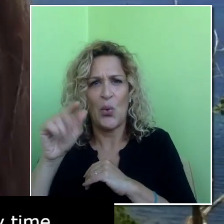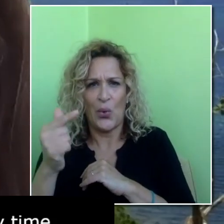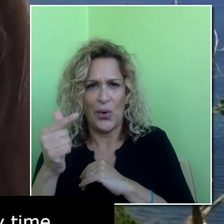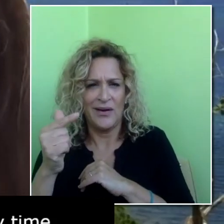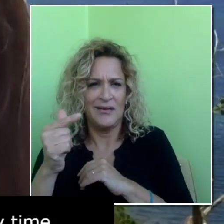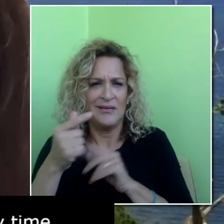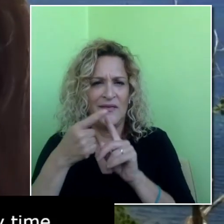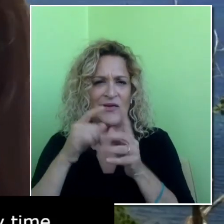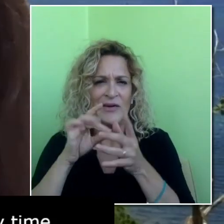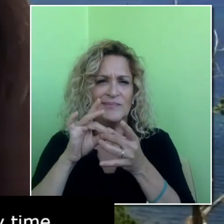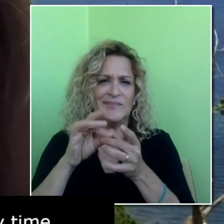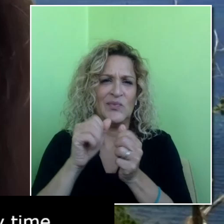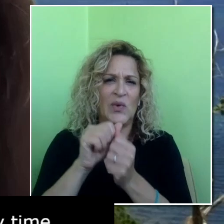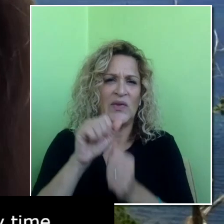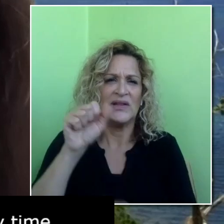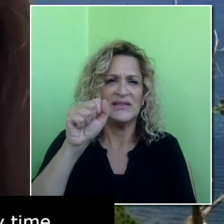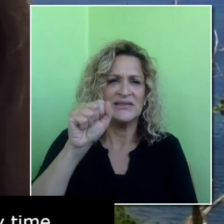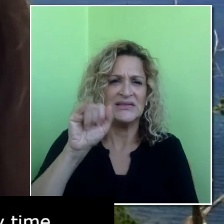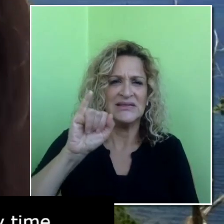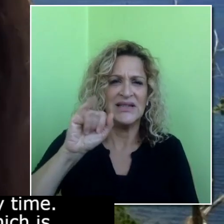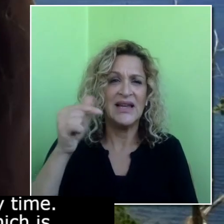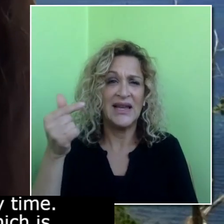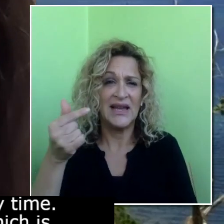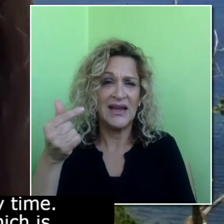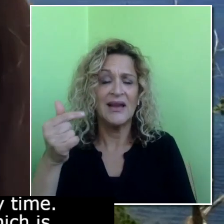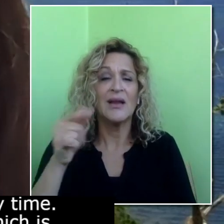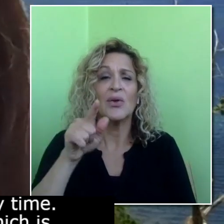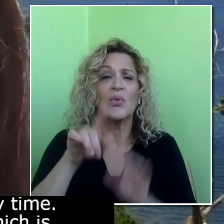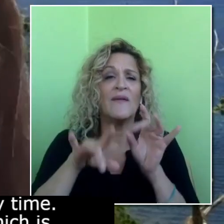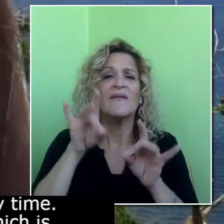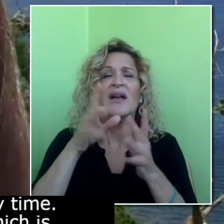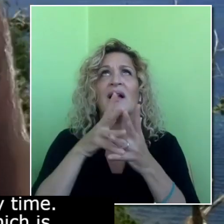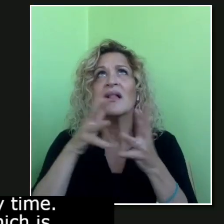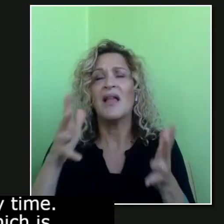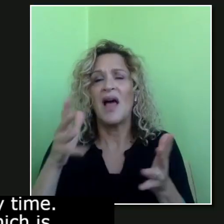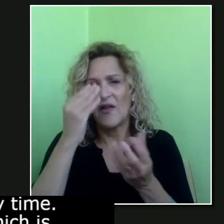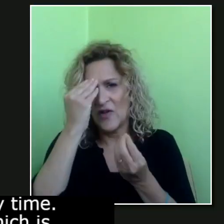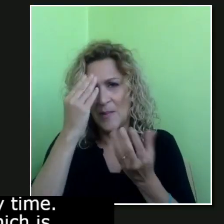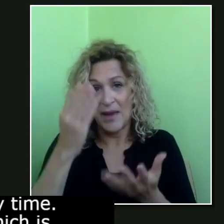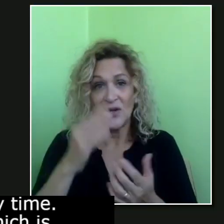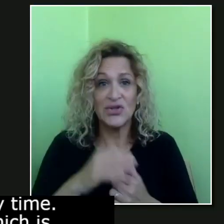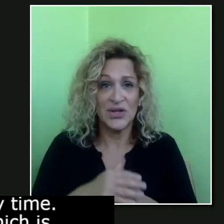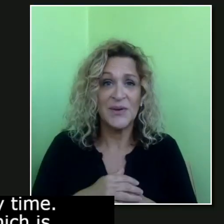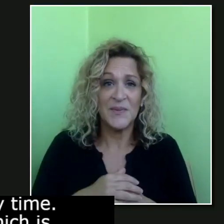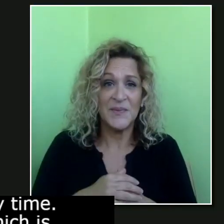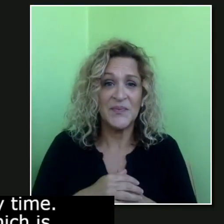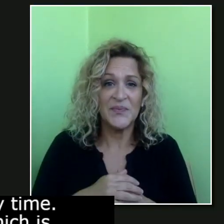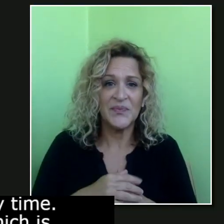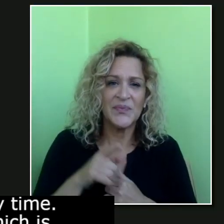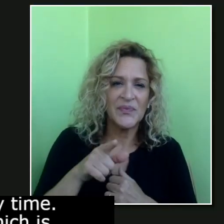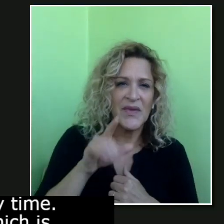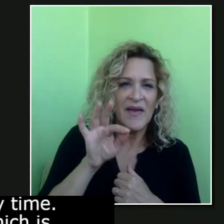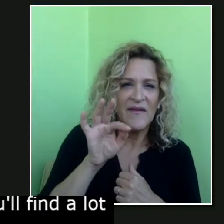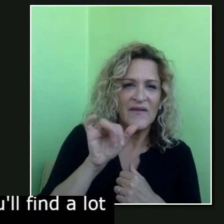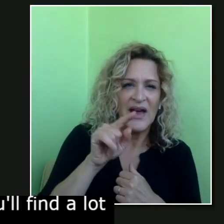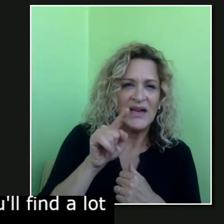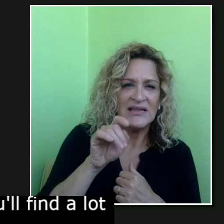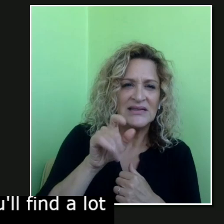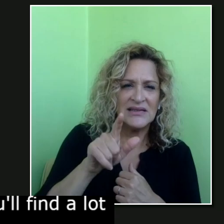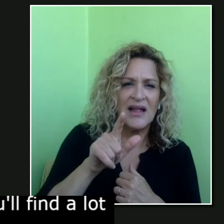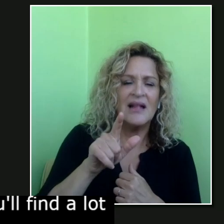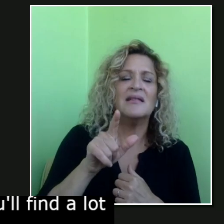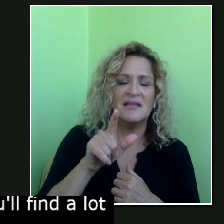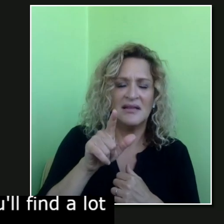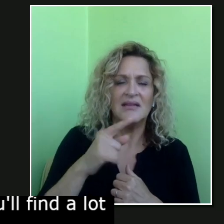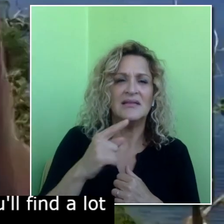A11YSig.org. And you'll find a lot of information on there. Okay, I cannot find it. I would ask Shabir to send